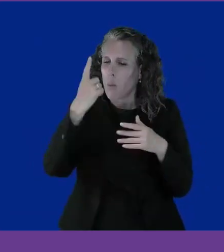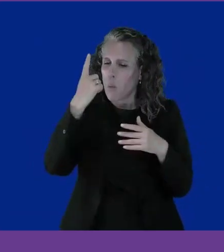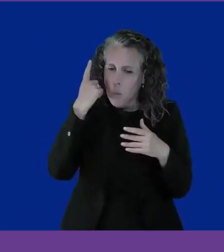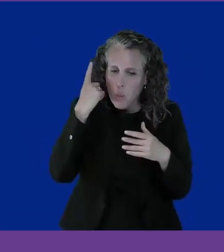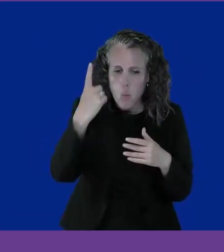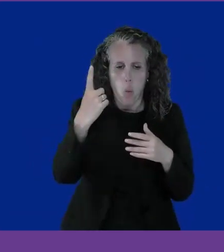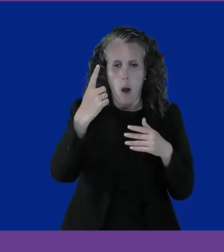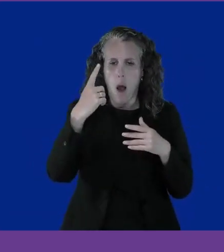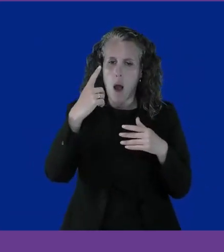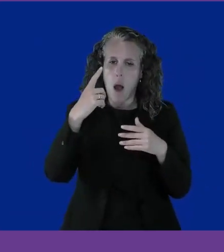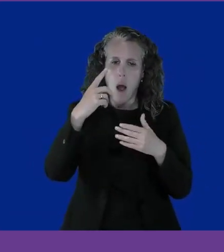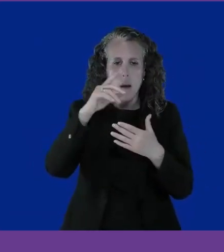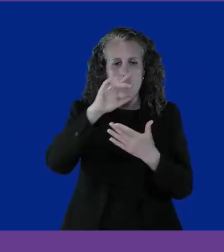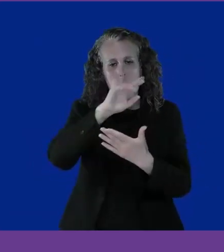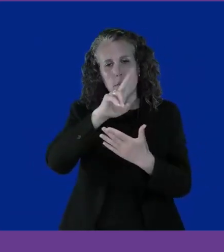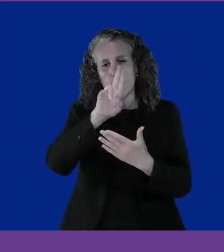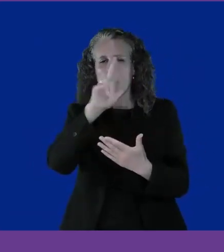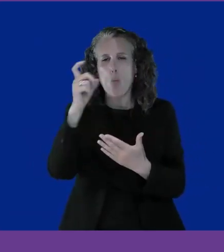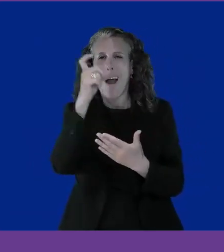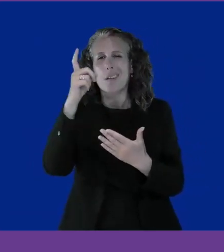UX design, or one unified